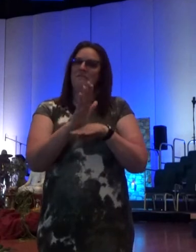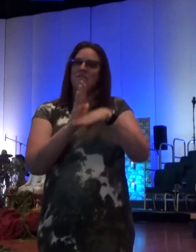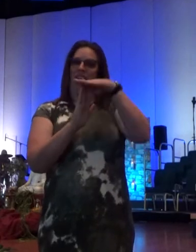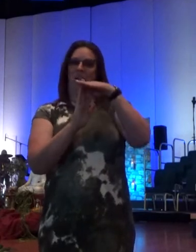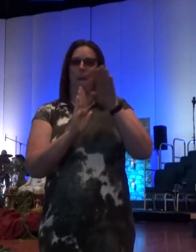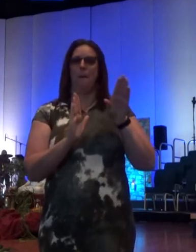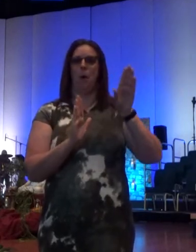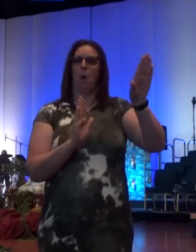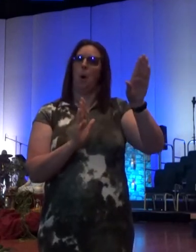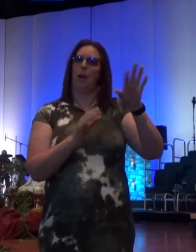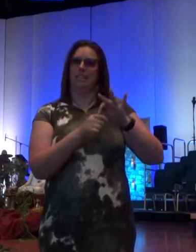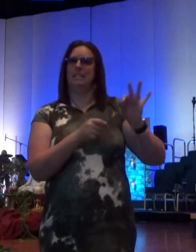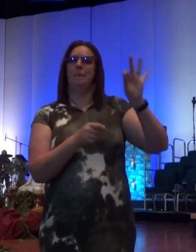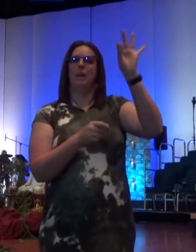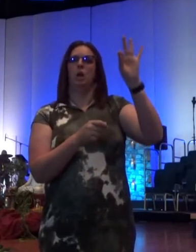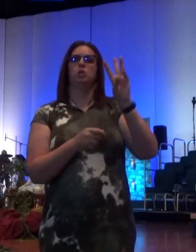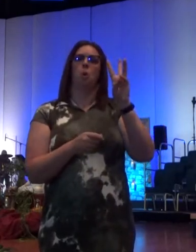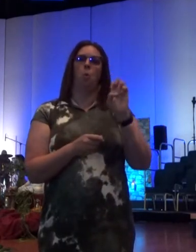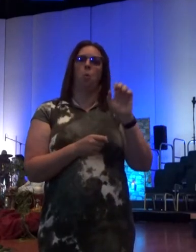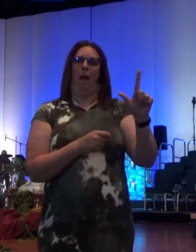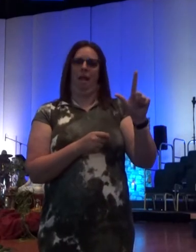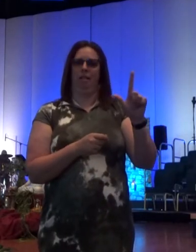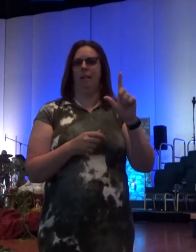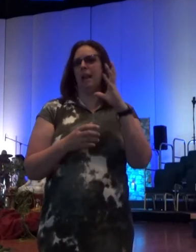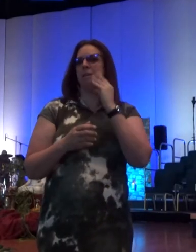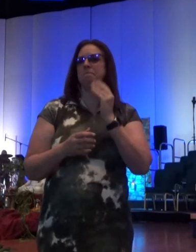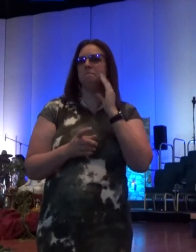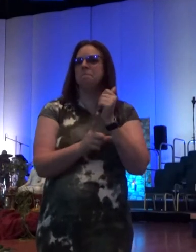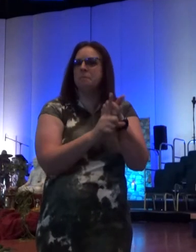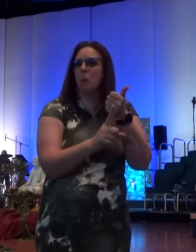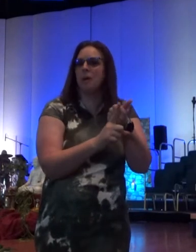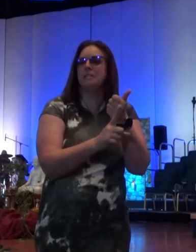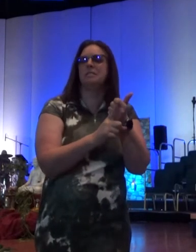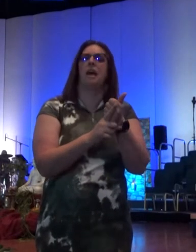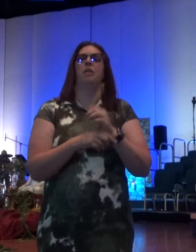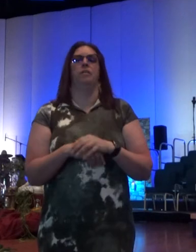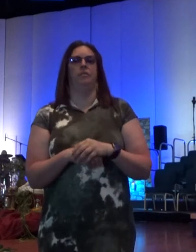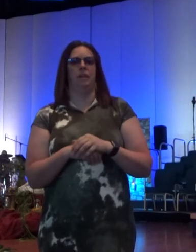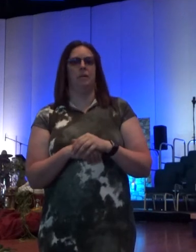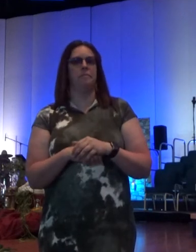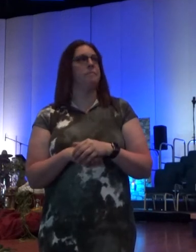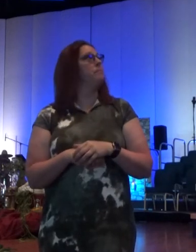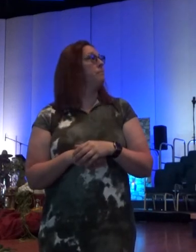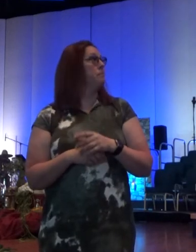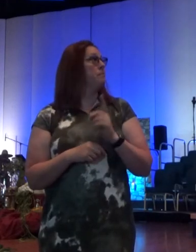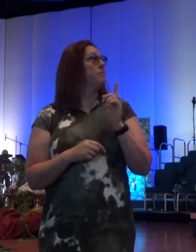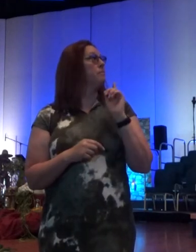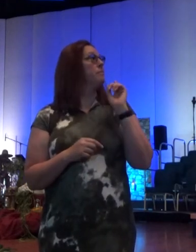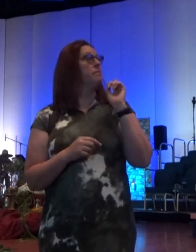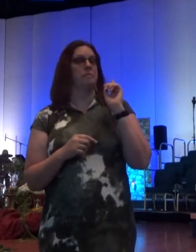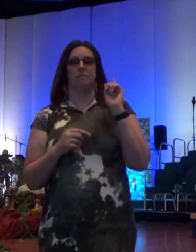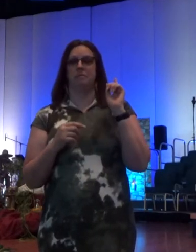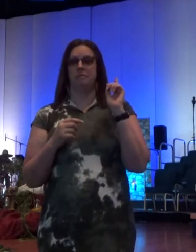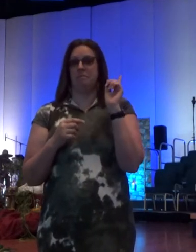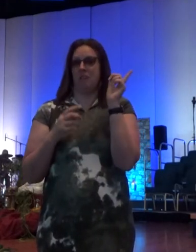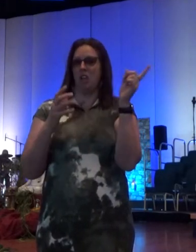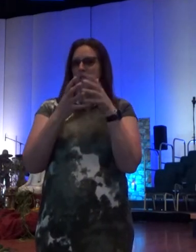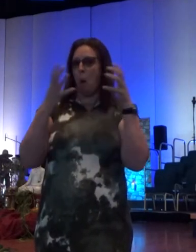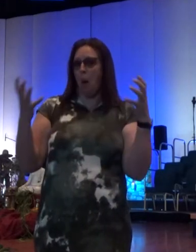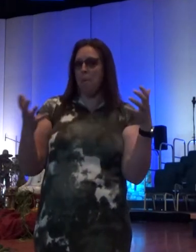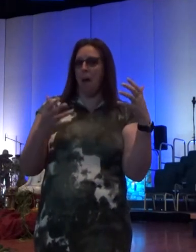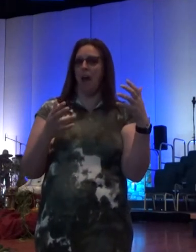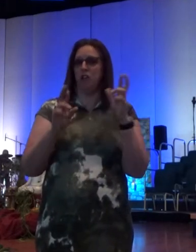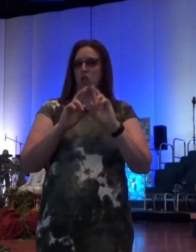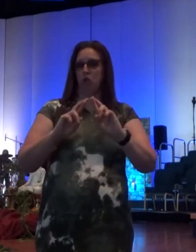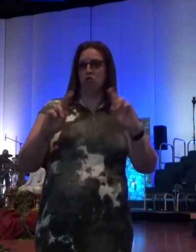of your true self. Limiting beliefs can keep us on the treadmill of limitation. There is so much ready to spring forth into your life,